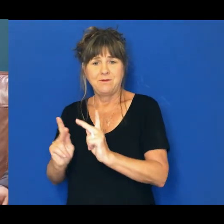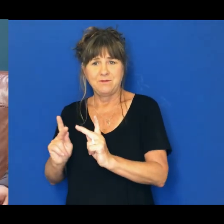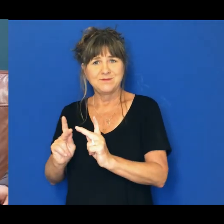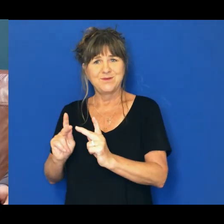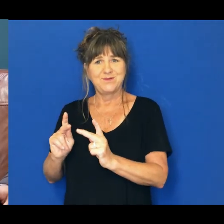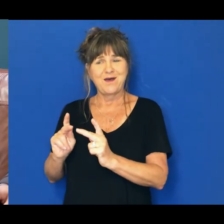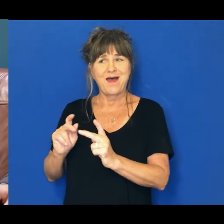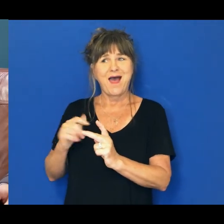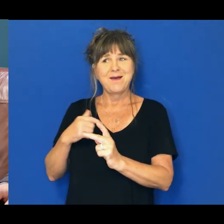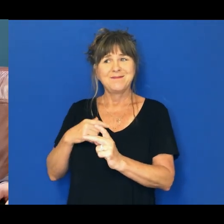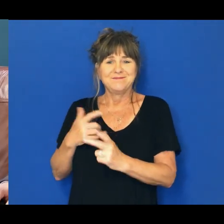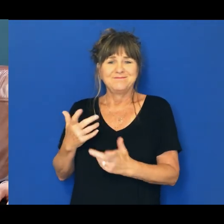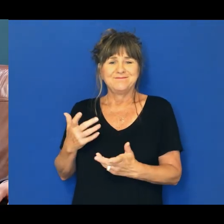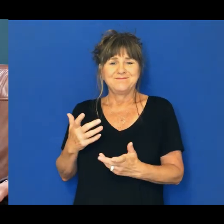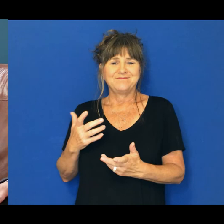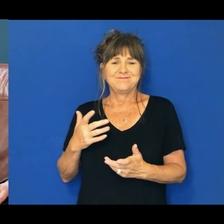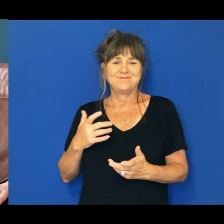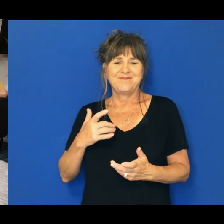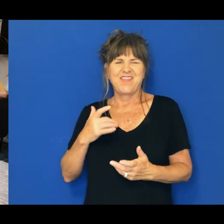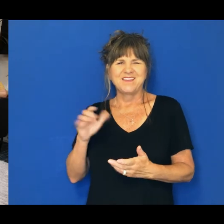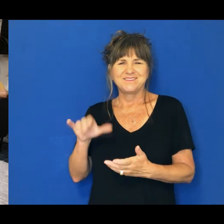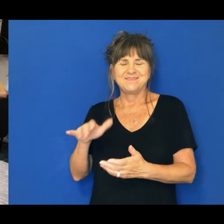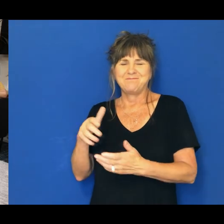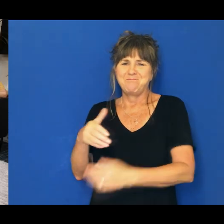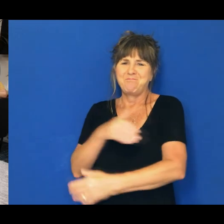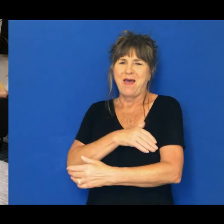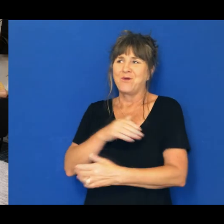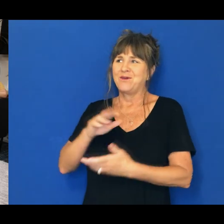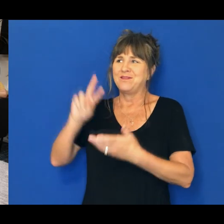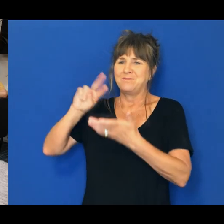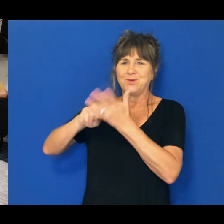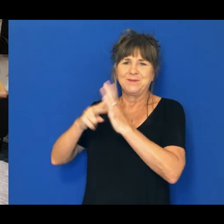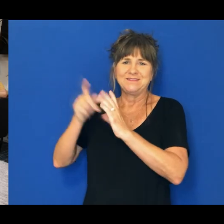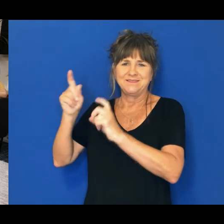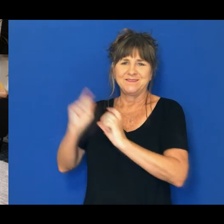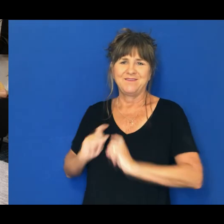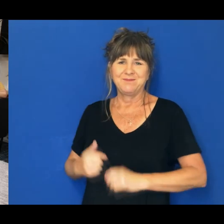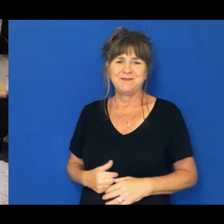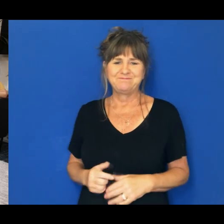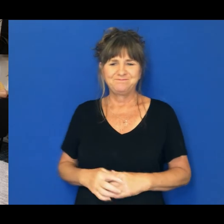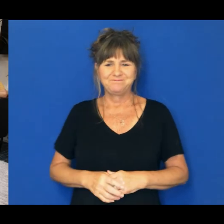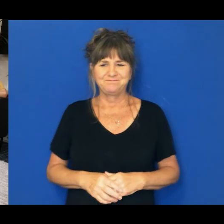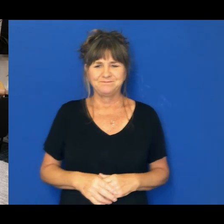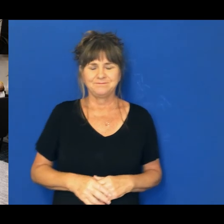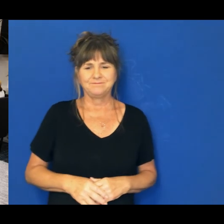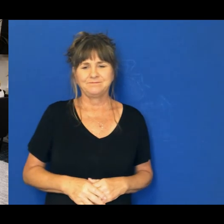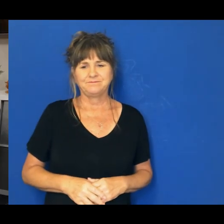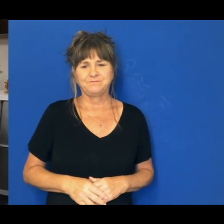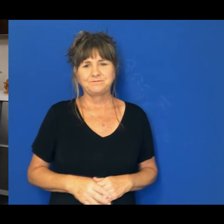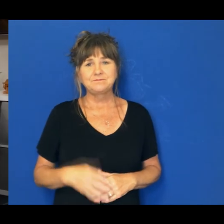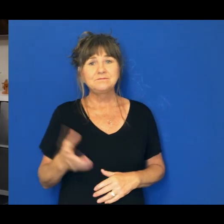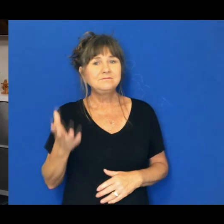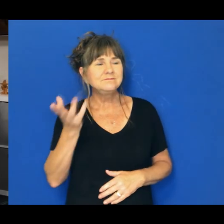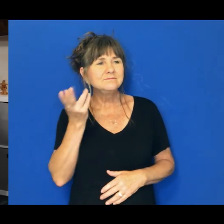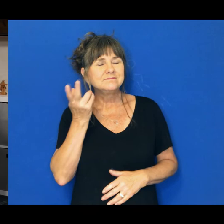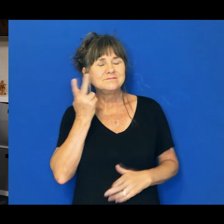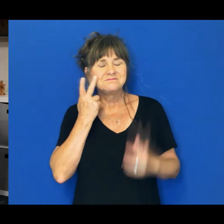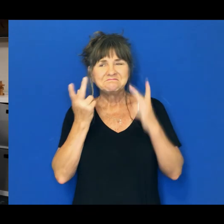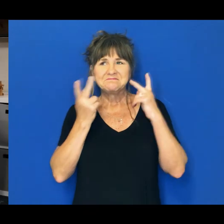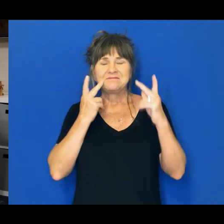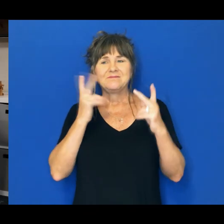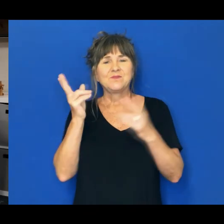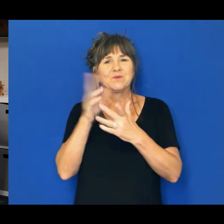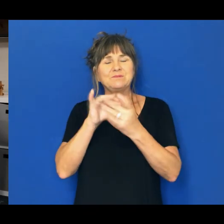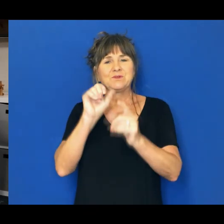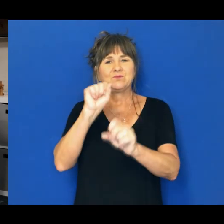to pastor people to it. That's the power and the purpose that you were talking about. And just seeing the Holy Spirit